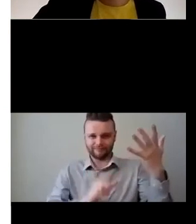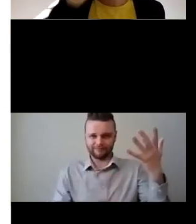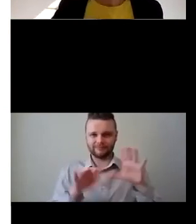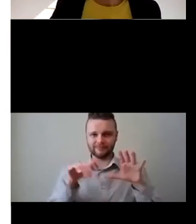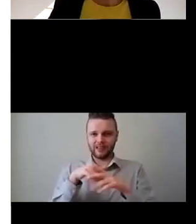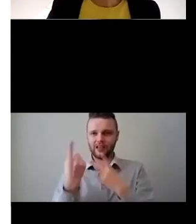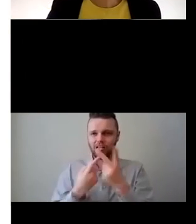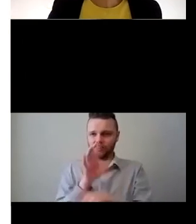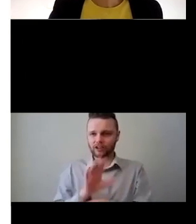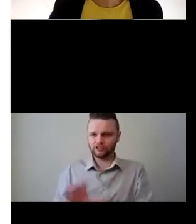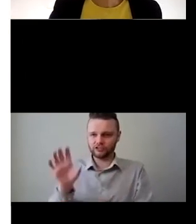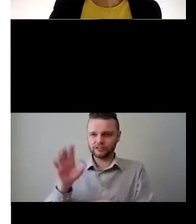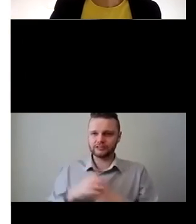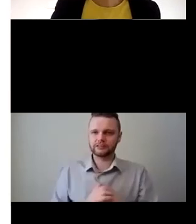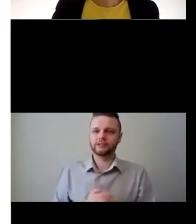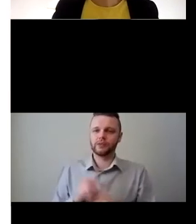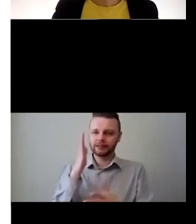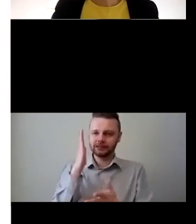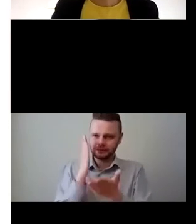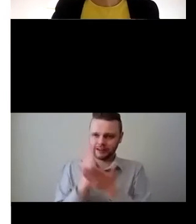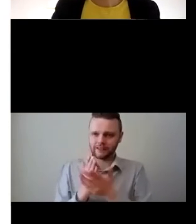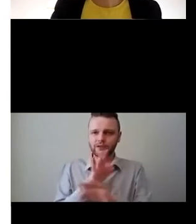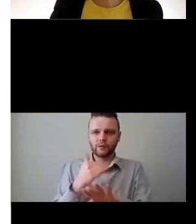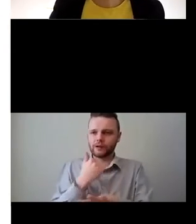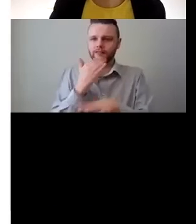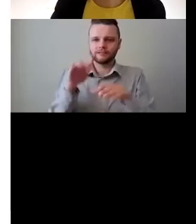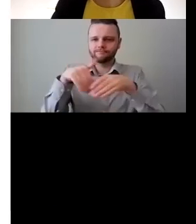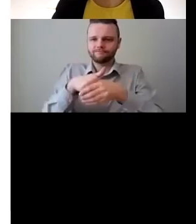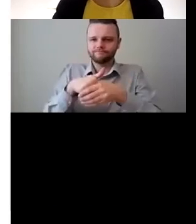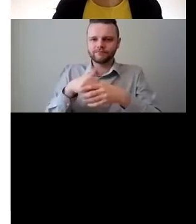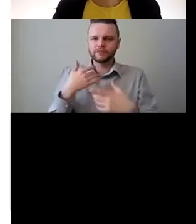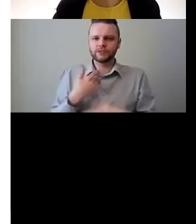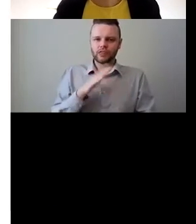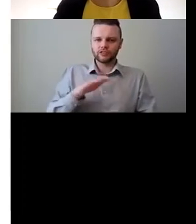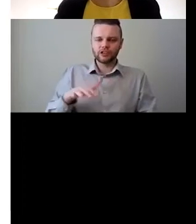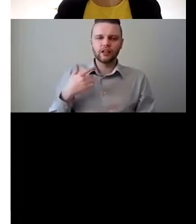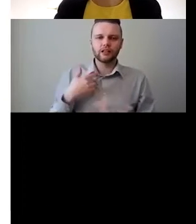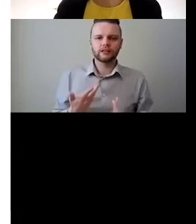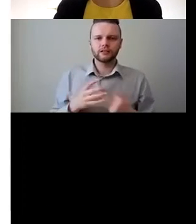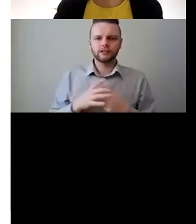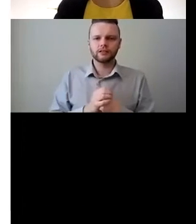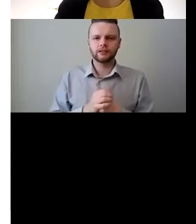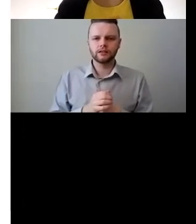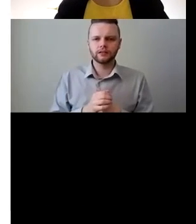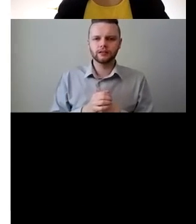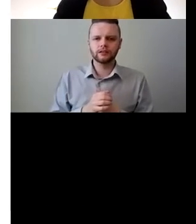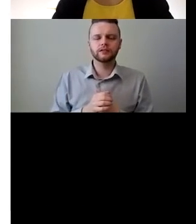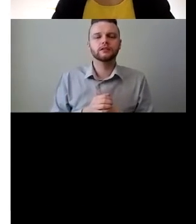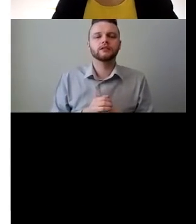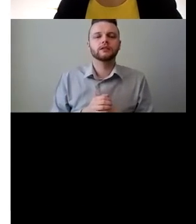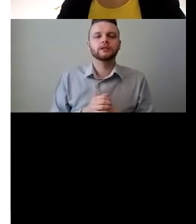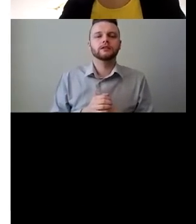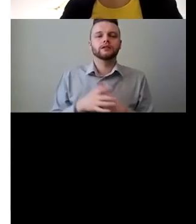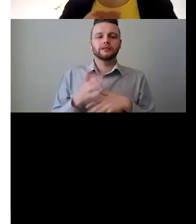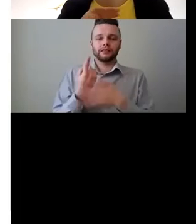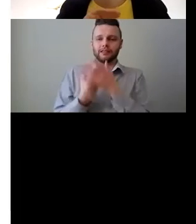countries. So that's definitely the lack of participation of the child. So the child still is being objectified. The individual assessment is